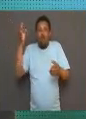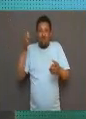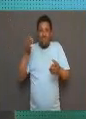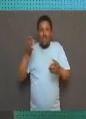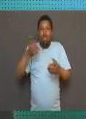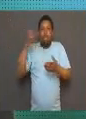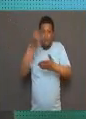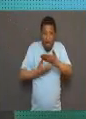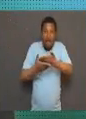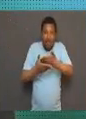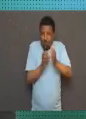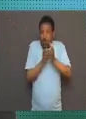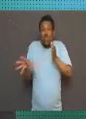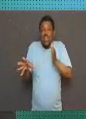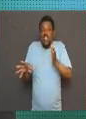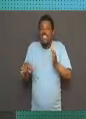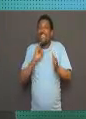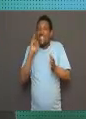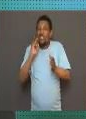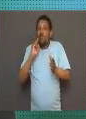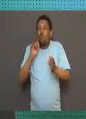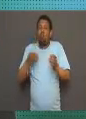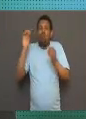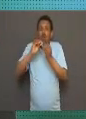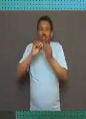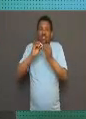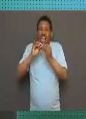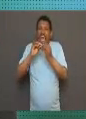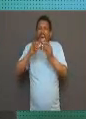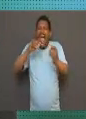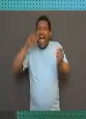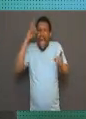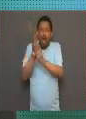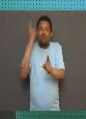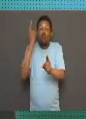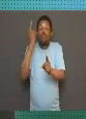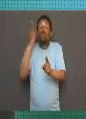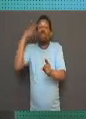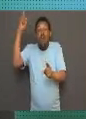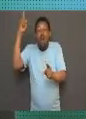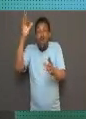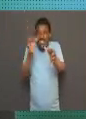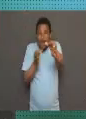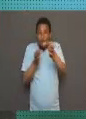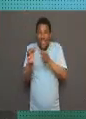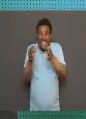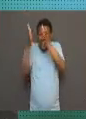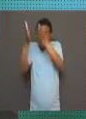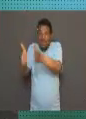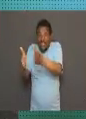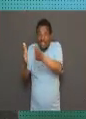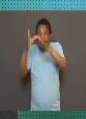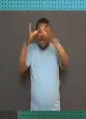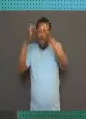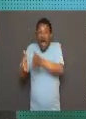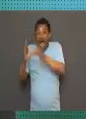is most appropriate for depicting a specific part of the Earth's